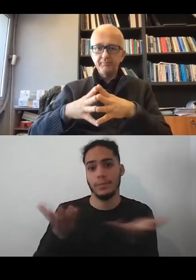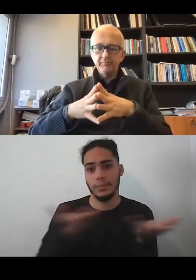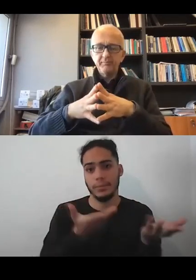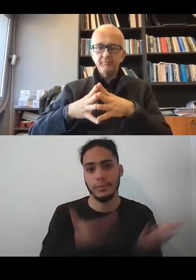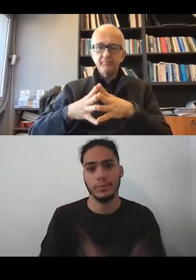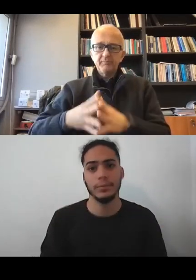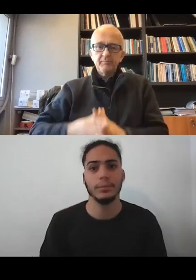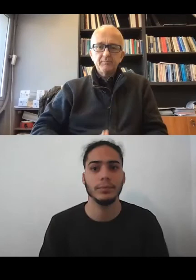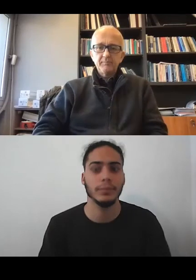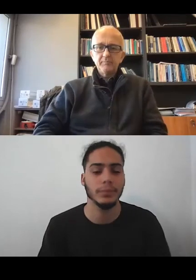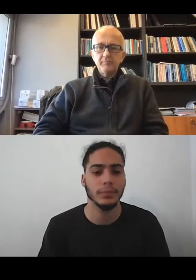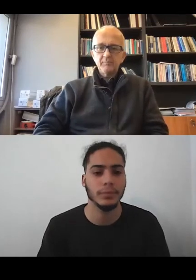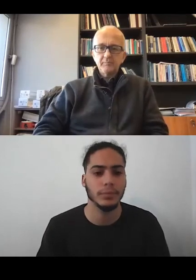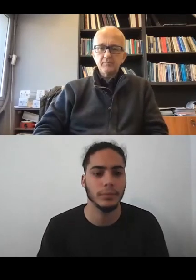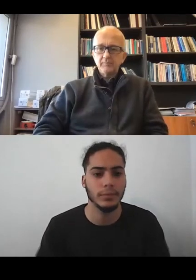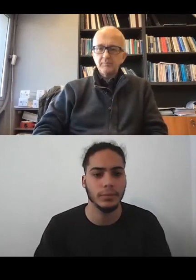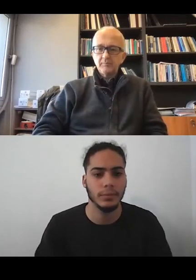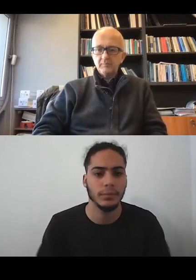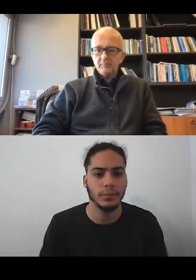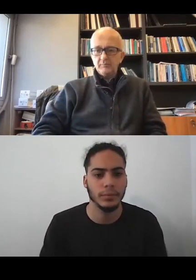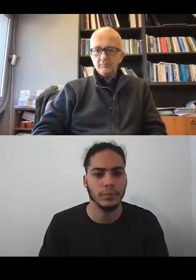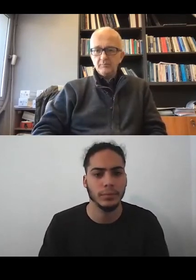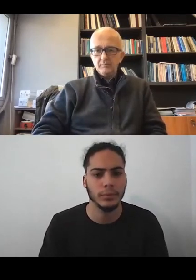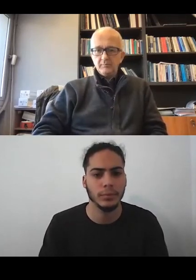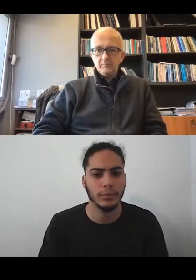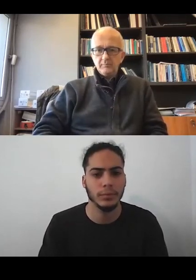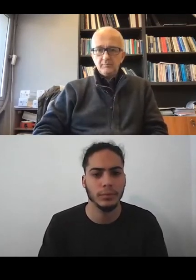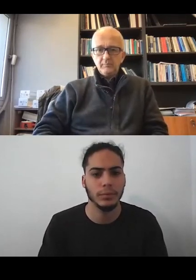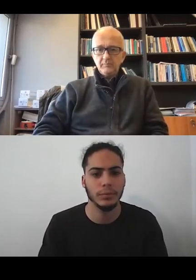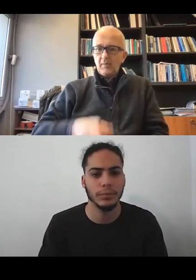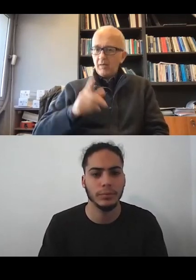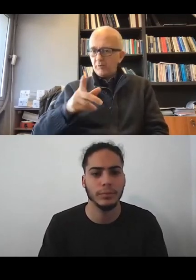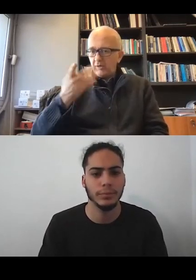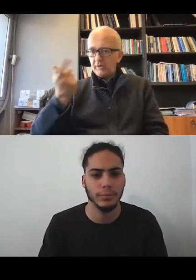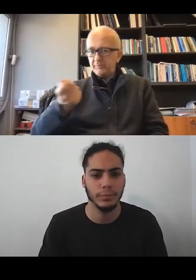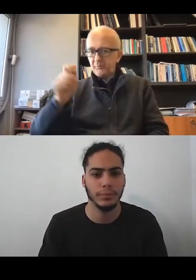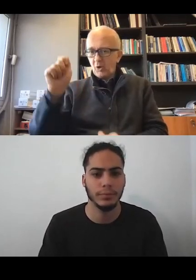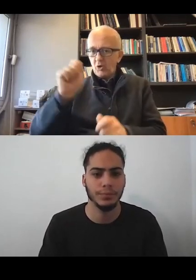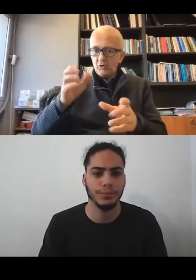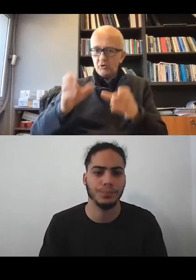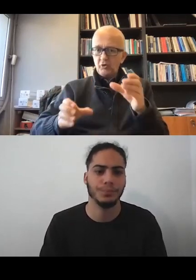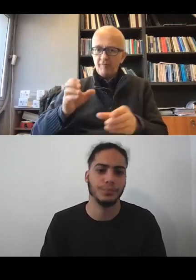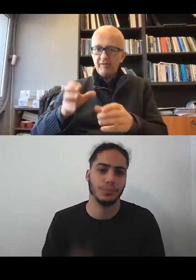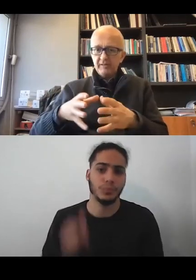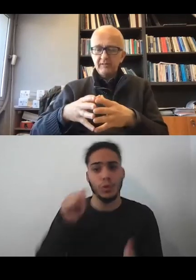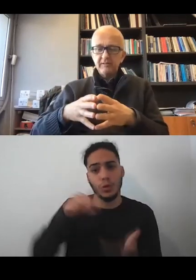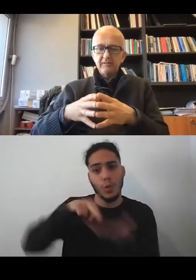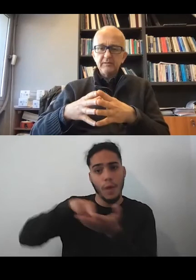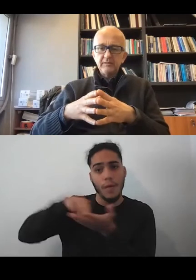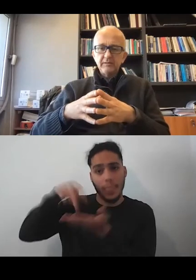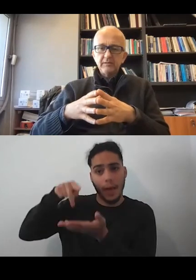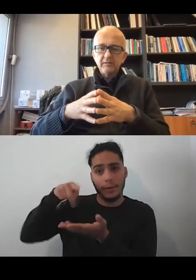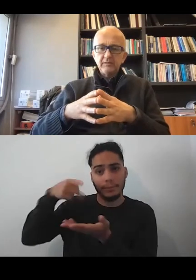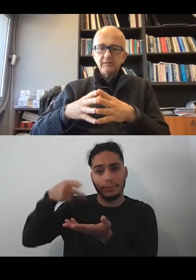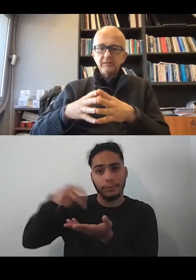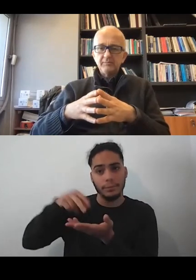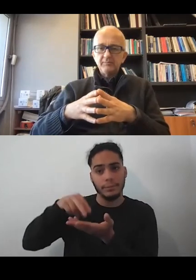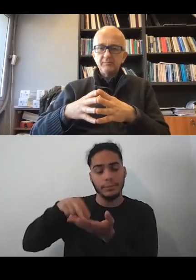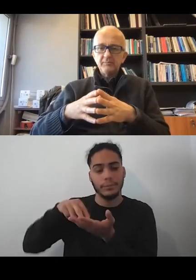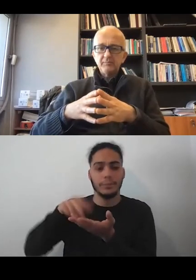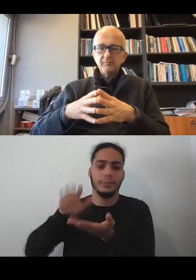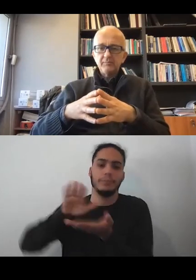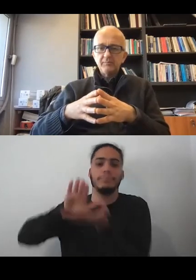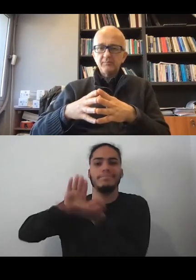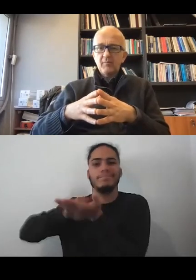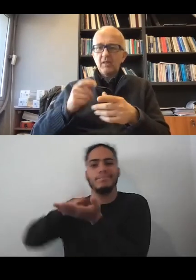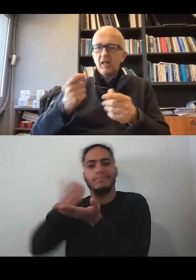So this is the virtual sign avatar. This is the virtual sign translator, so it works like